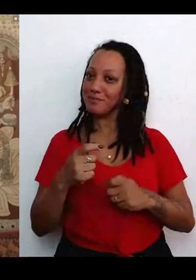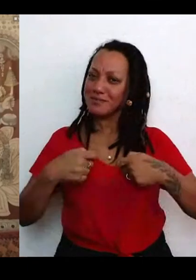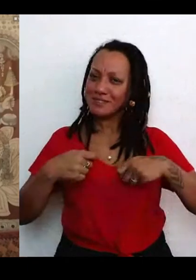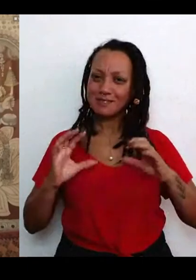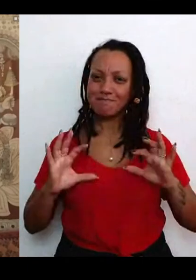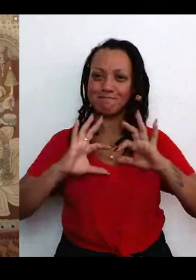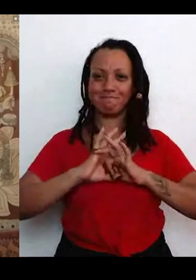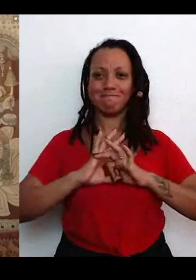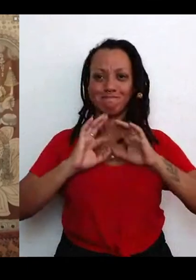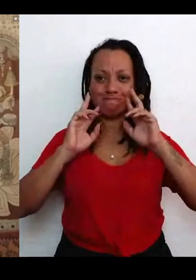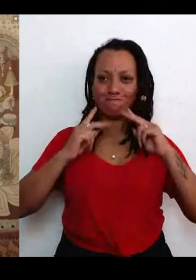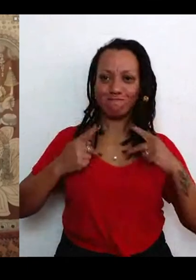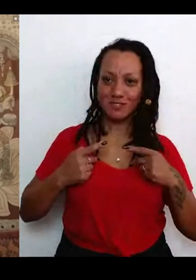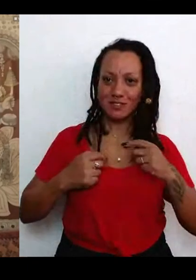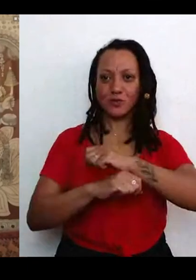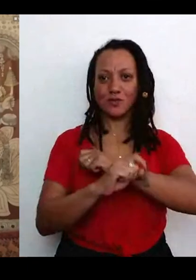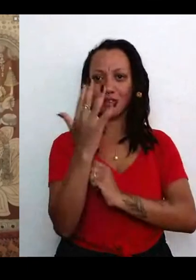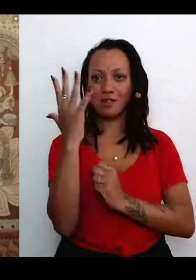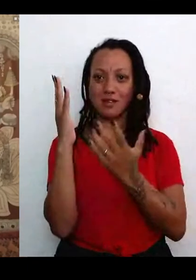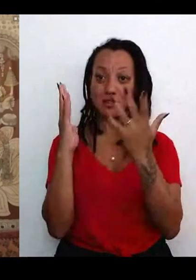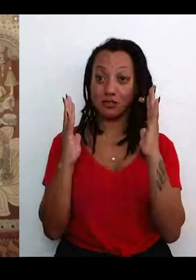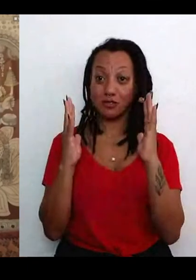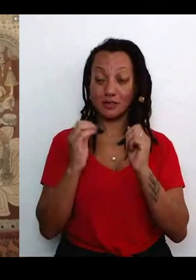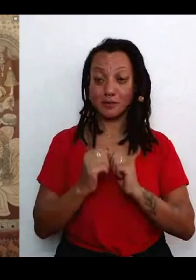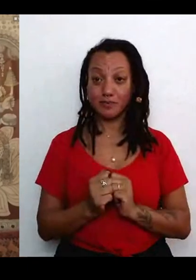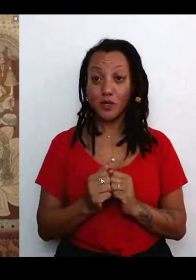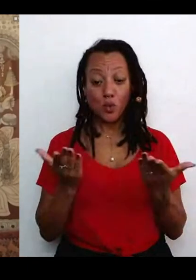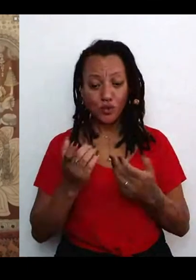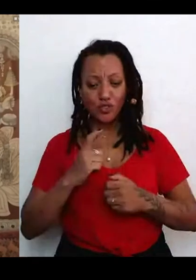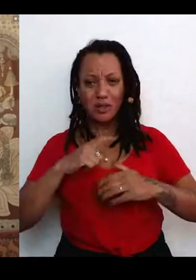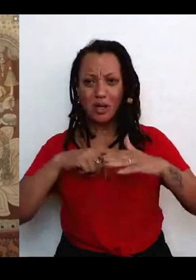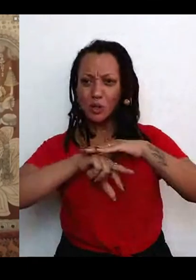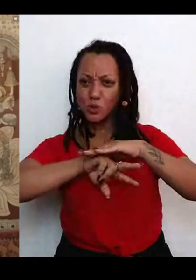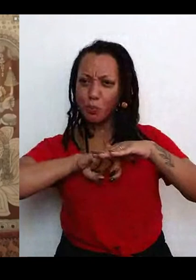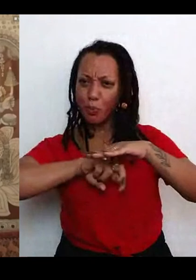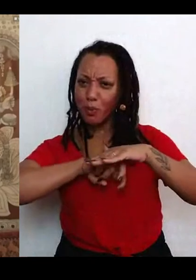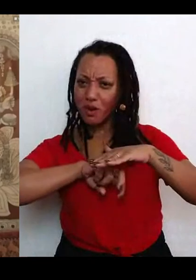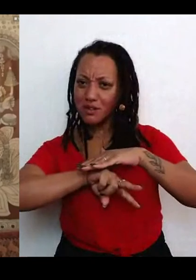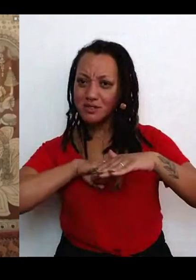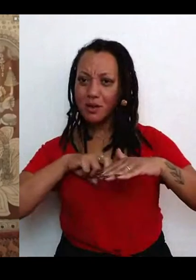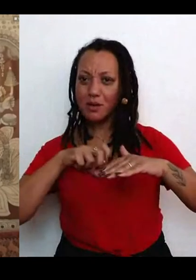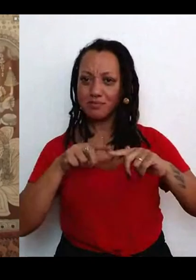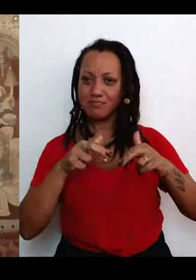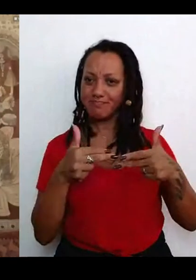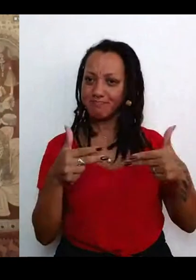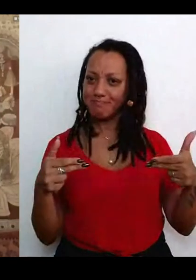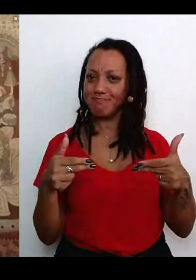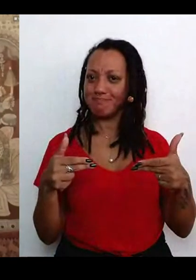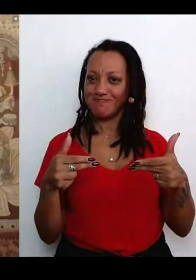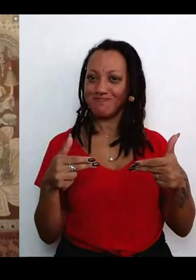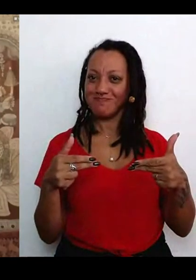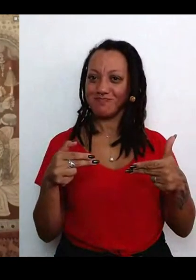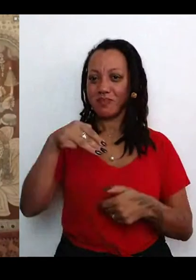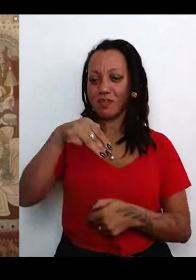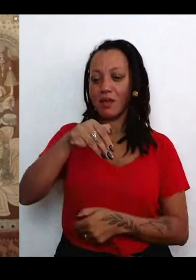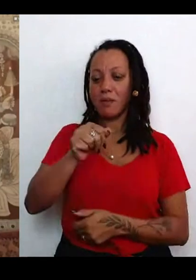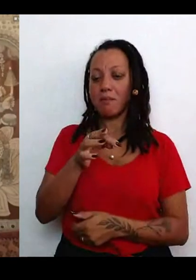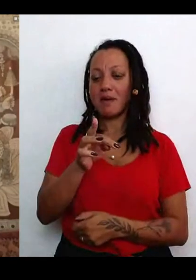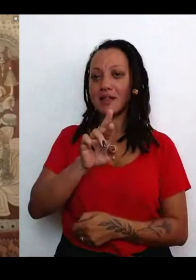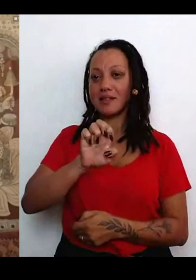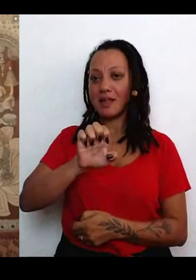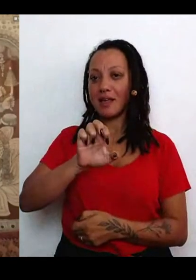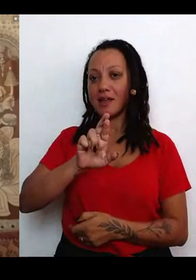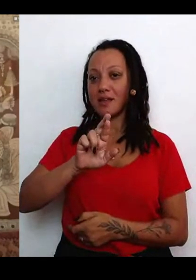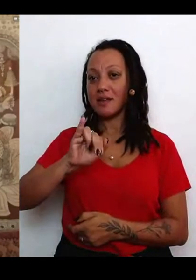owned the mechanistic Paradigm leads to the depth of Terra Madre labeling ignorance of the